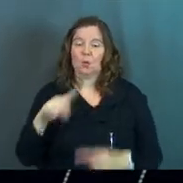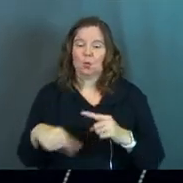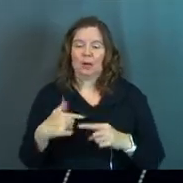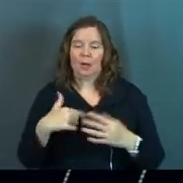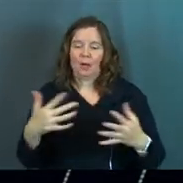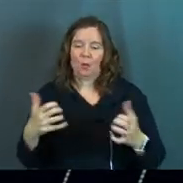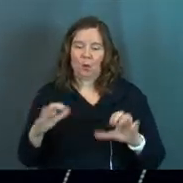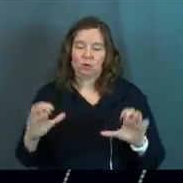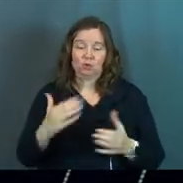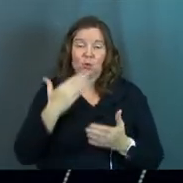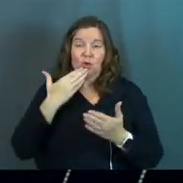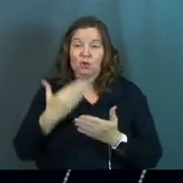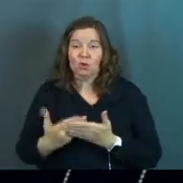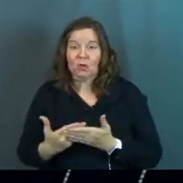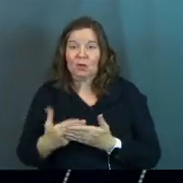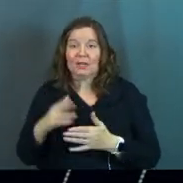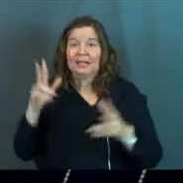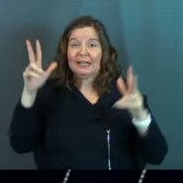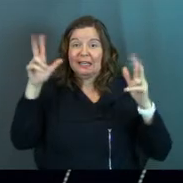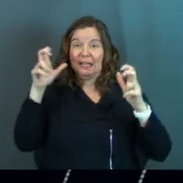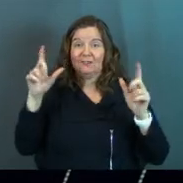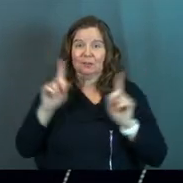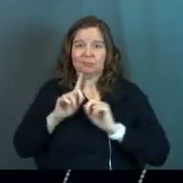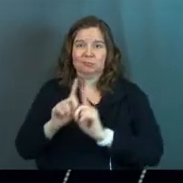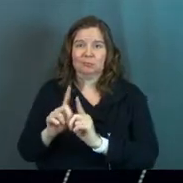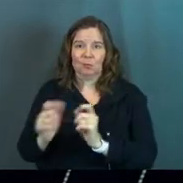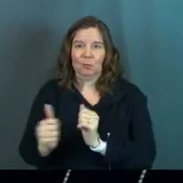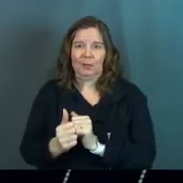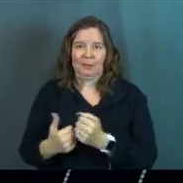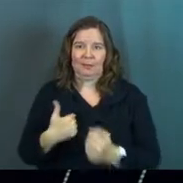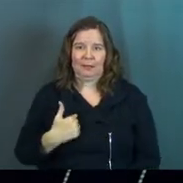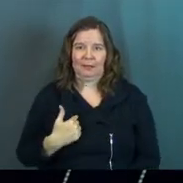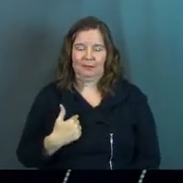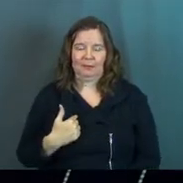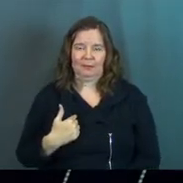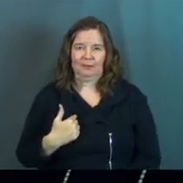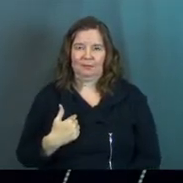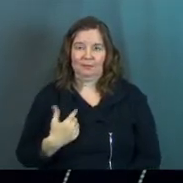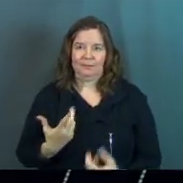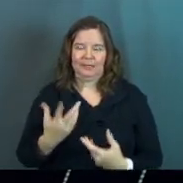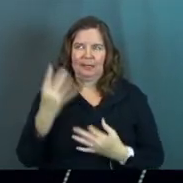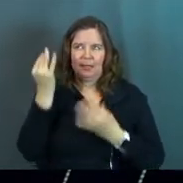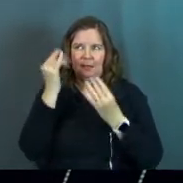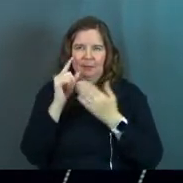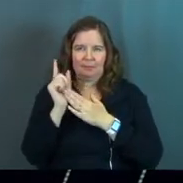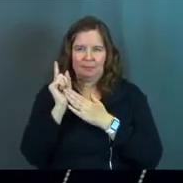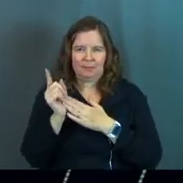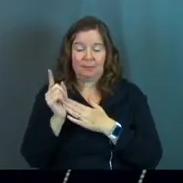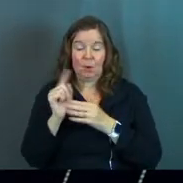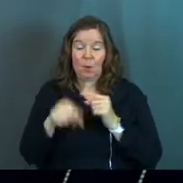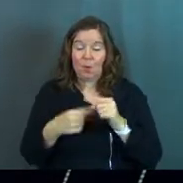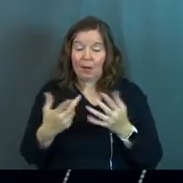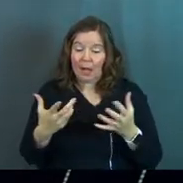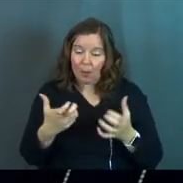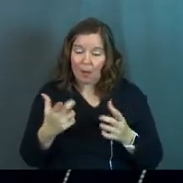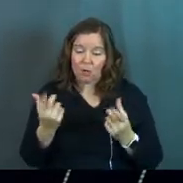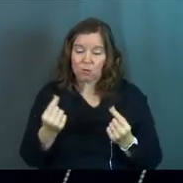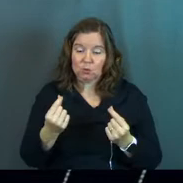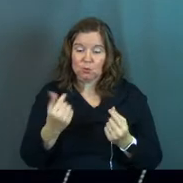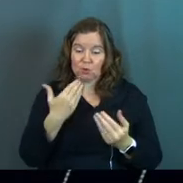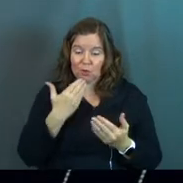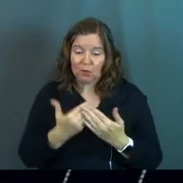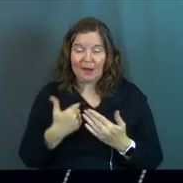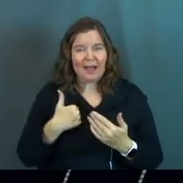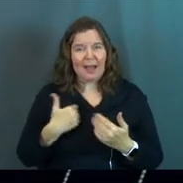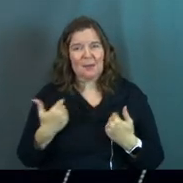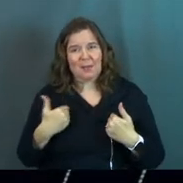when I want to do good, evil is right there with me. Take that in for a second. Even when I want to do the right